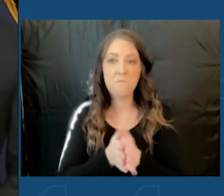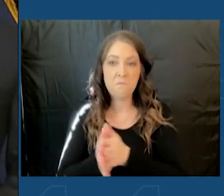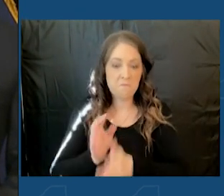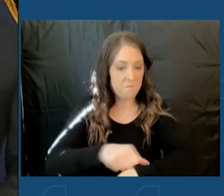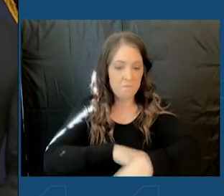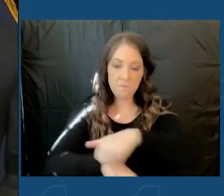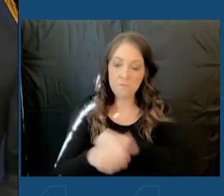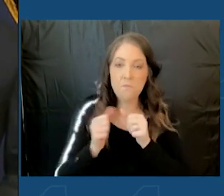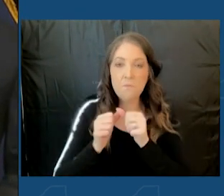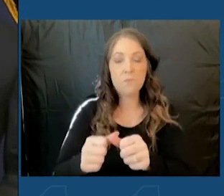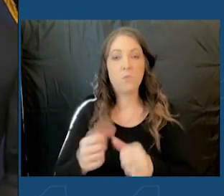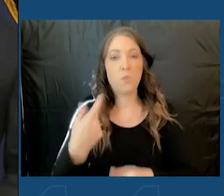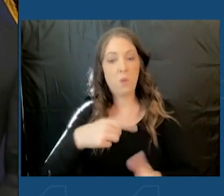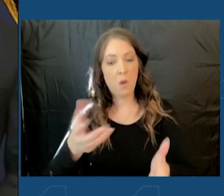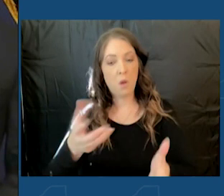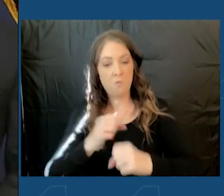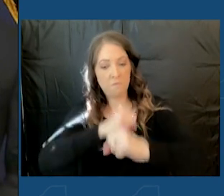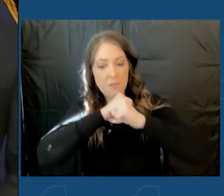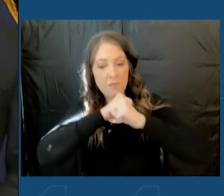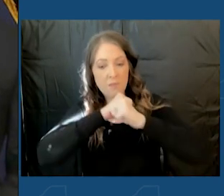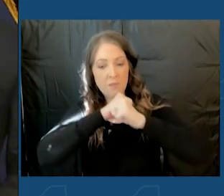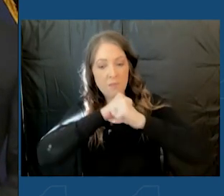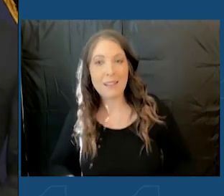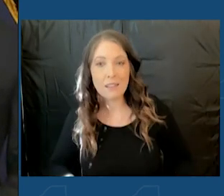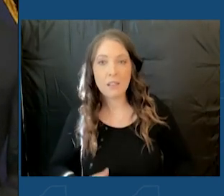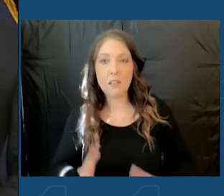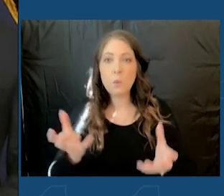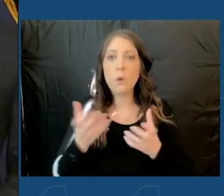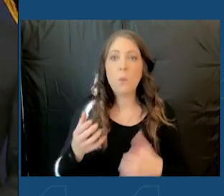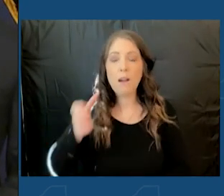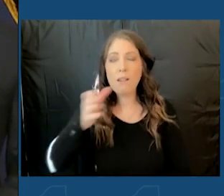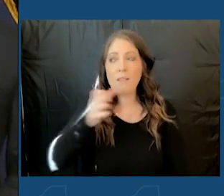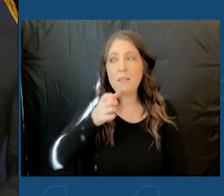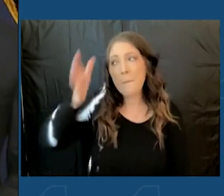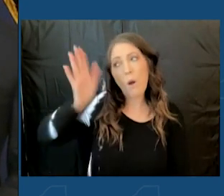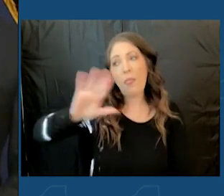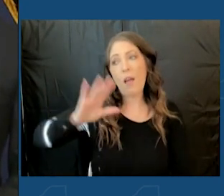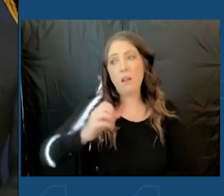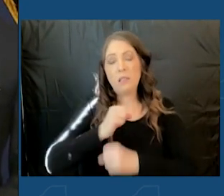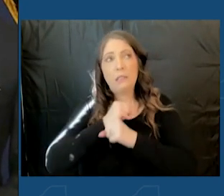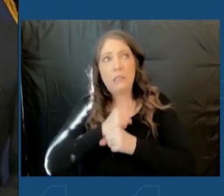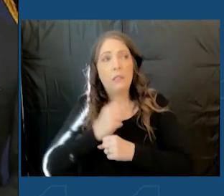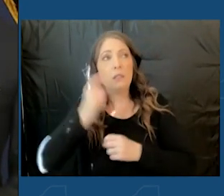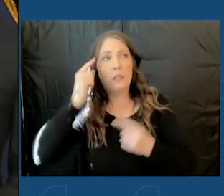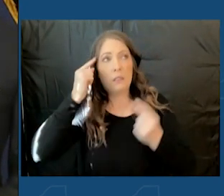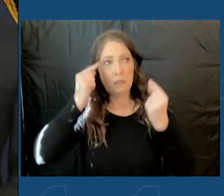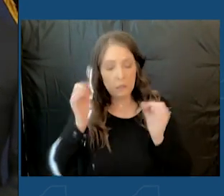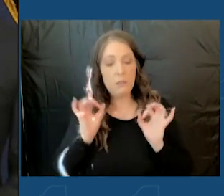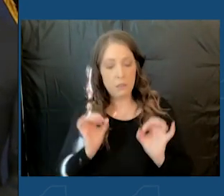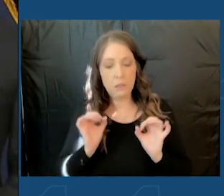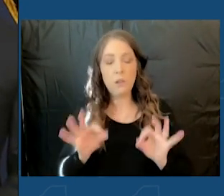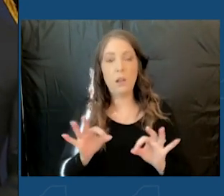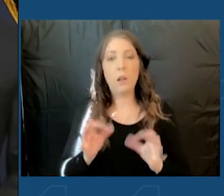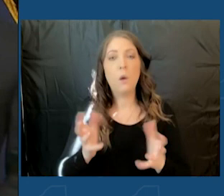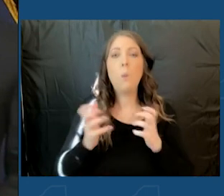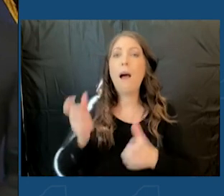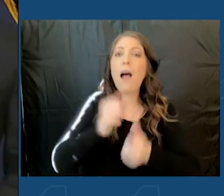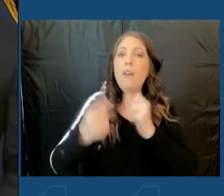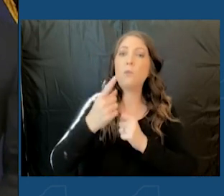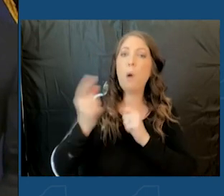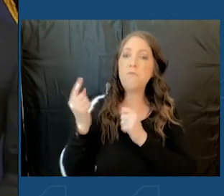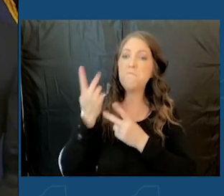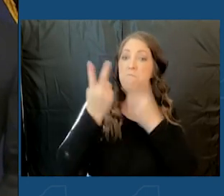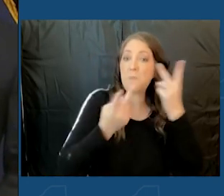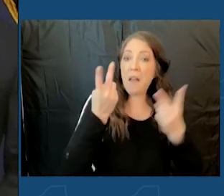protecting citizens and giving that security that every parent deserves, or every person who comes to our cities or our other areas around the state.